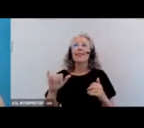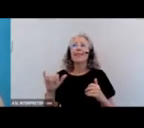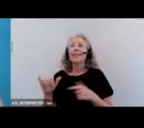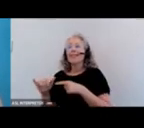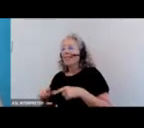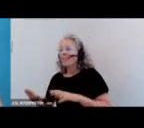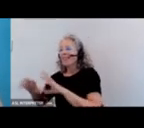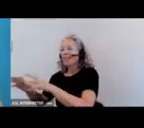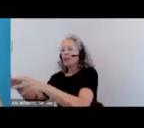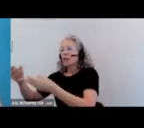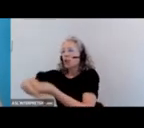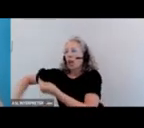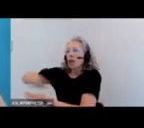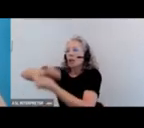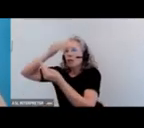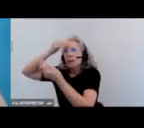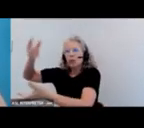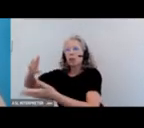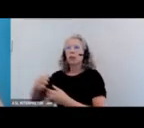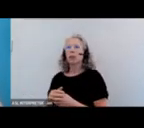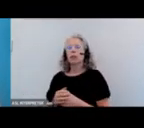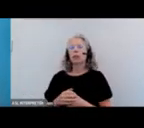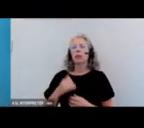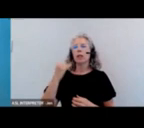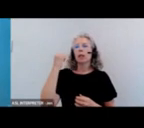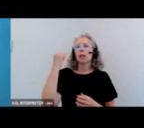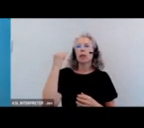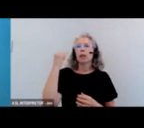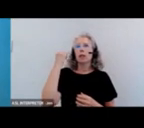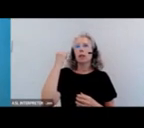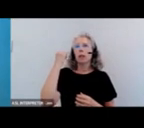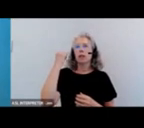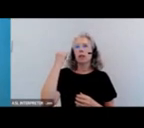exchange information. And we're really seeing, you know, if I'm coming, even if I'm the